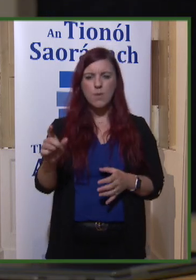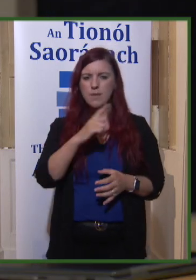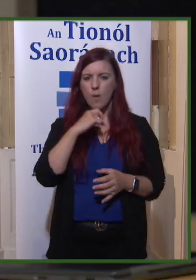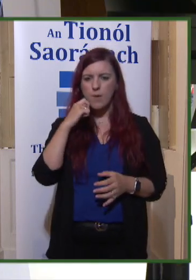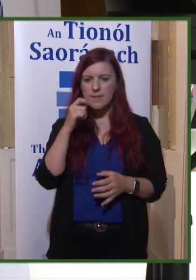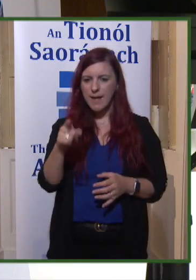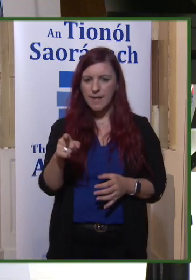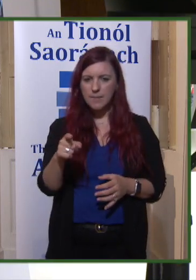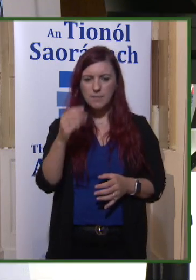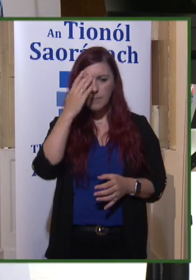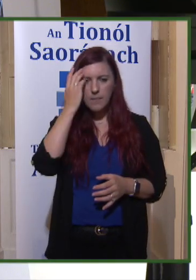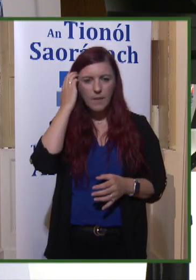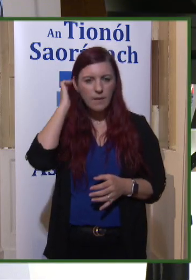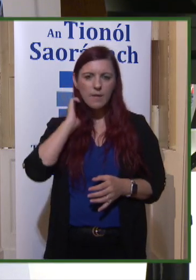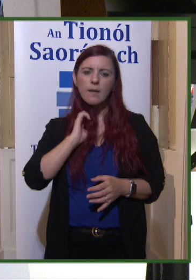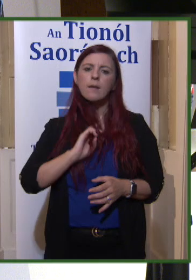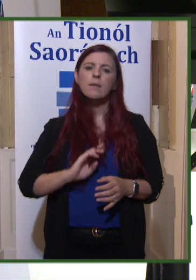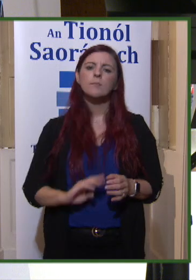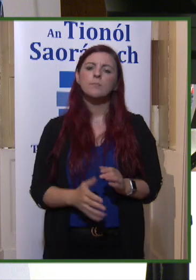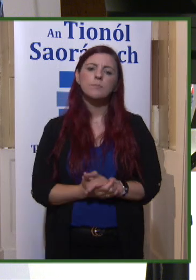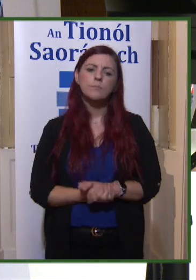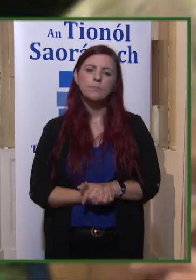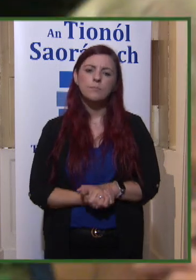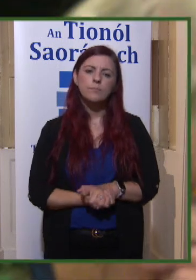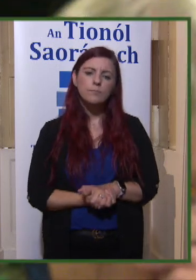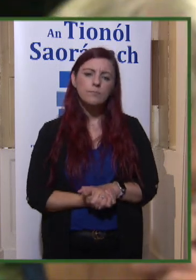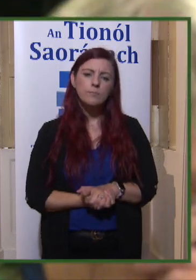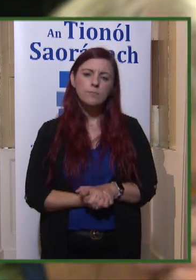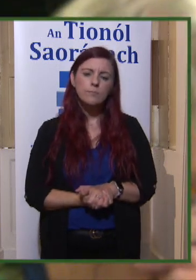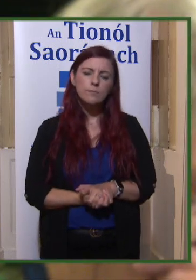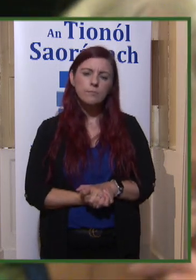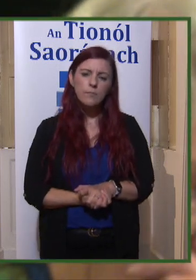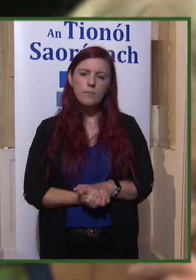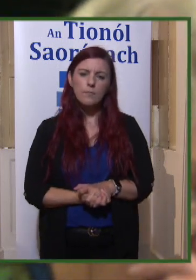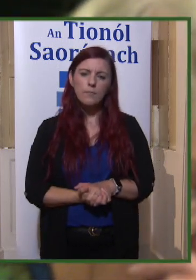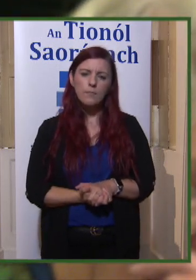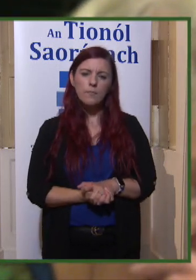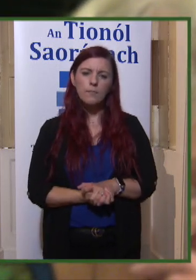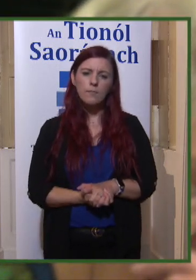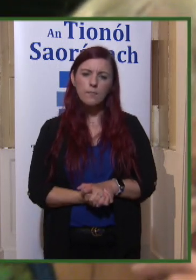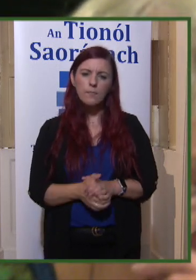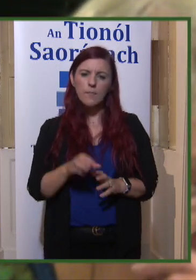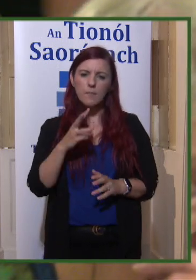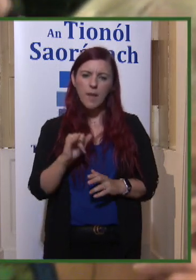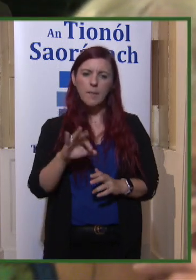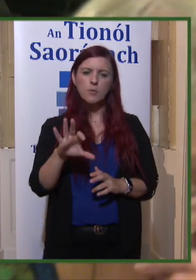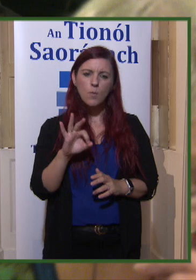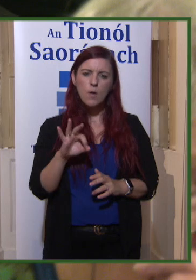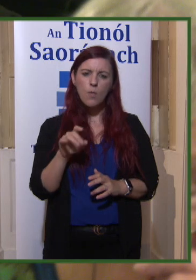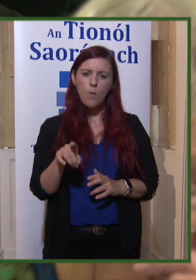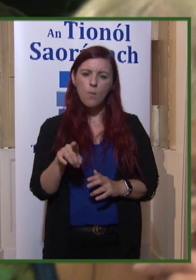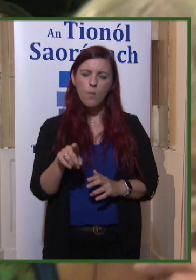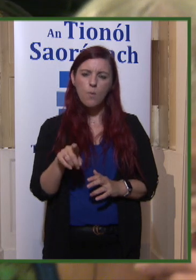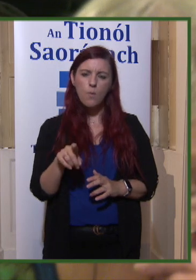you are choosing. It's not. No, but if it's chosen, if that gets chosen, then it seems to me that it's against the Constitution. So